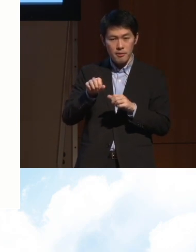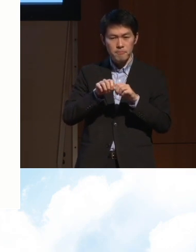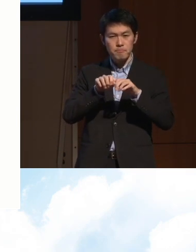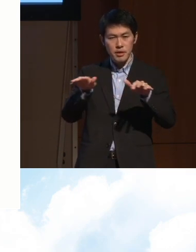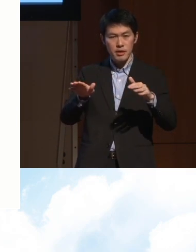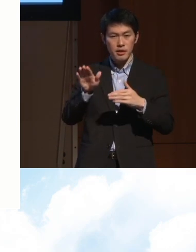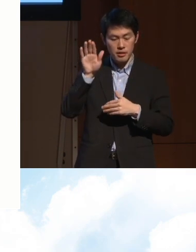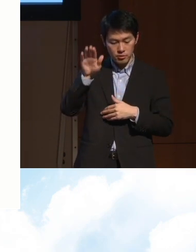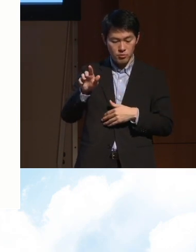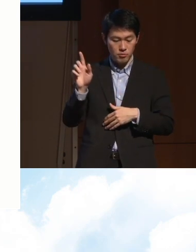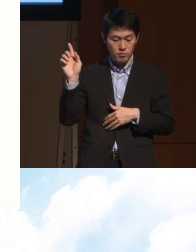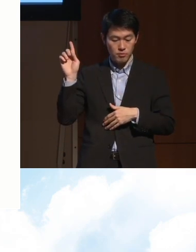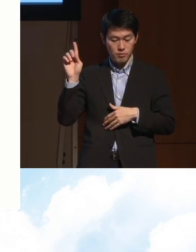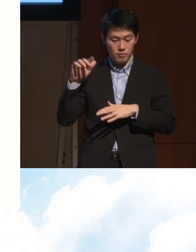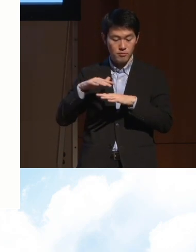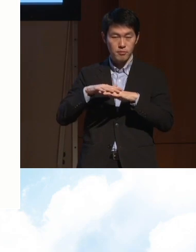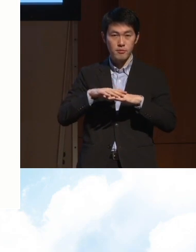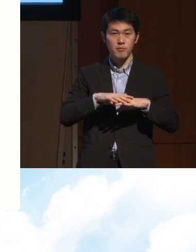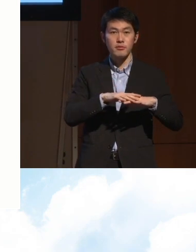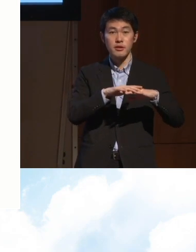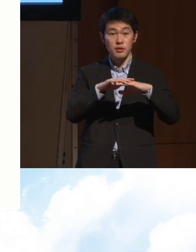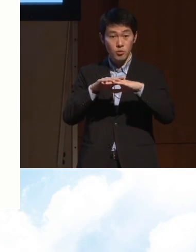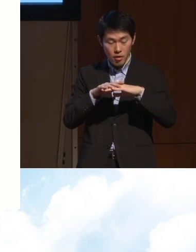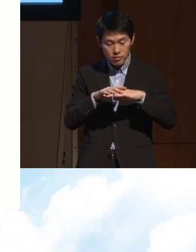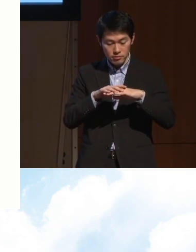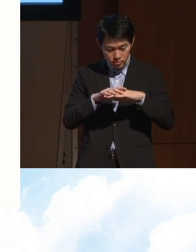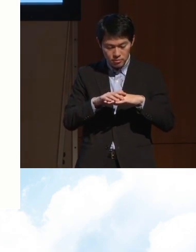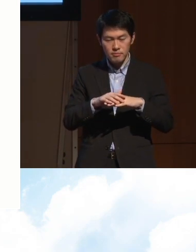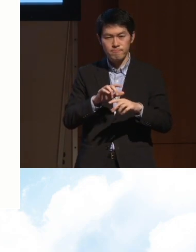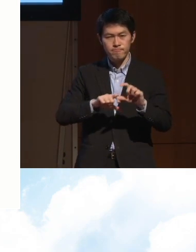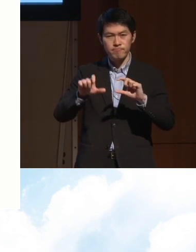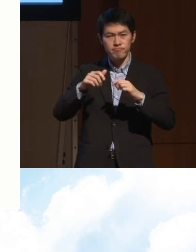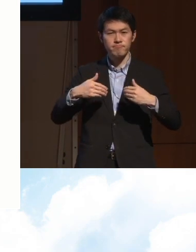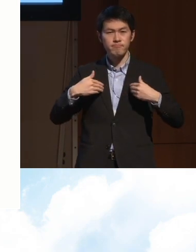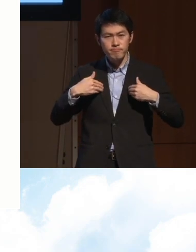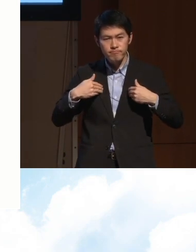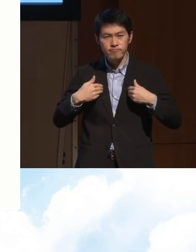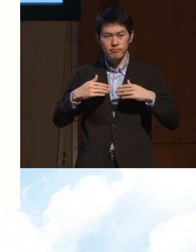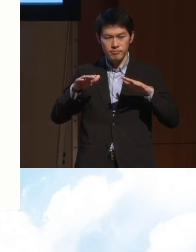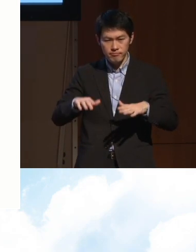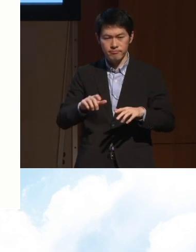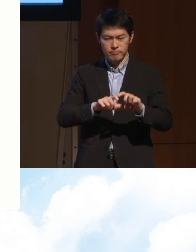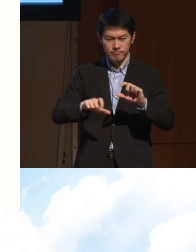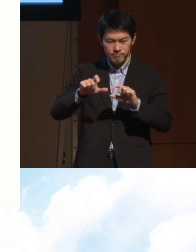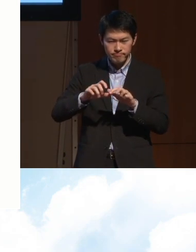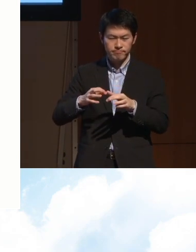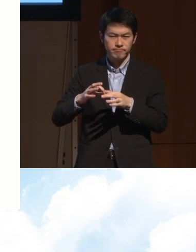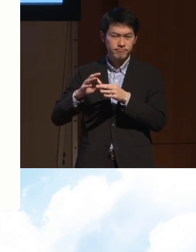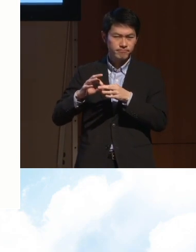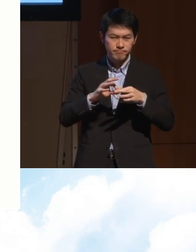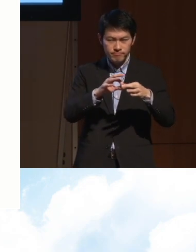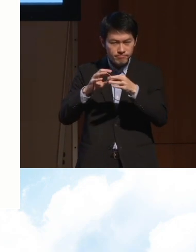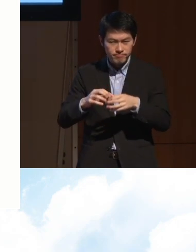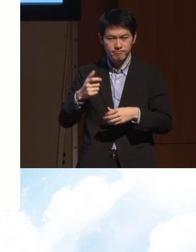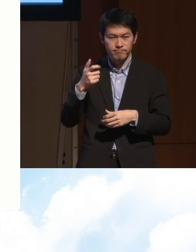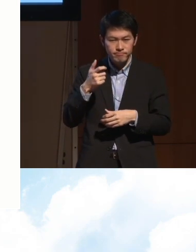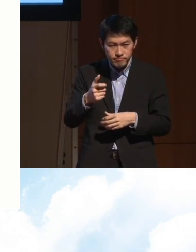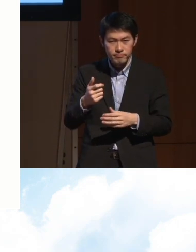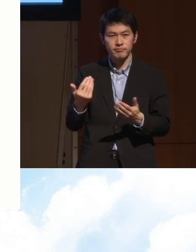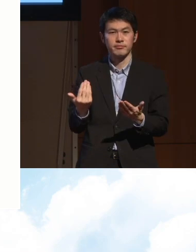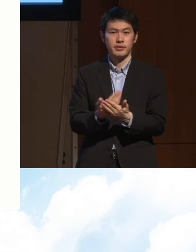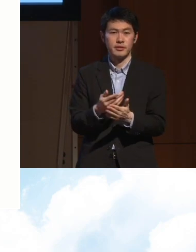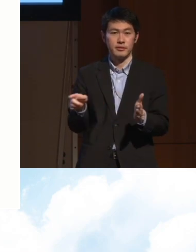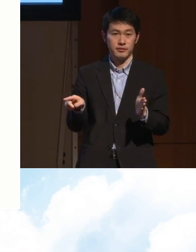network was strengthened, and in the GIS new